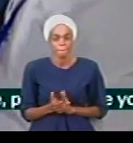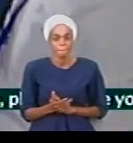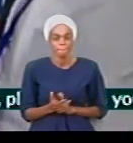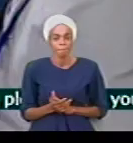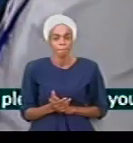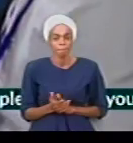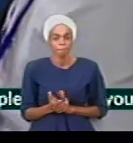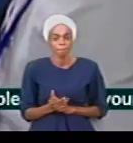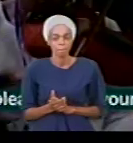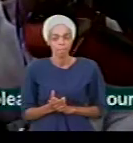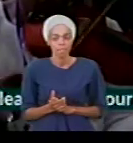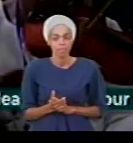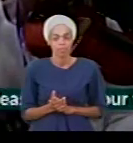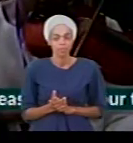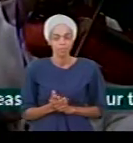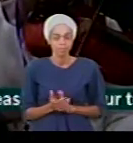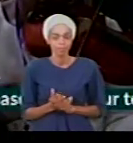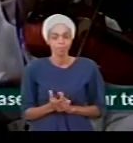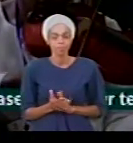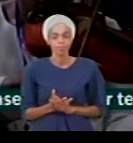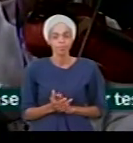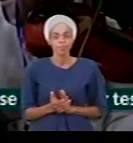thank you